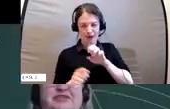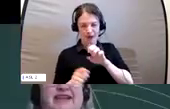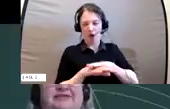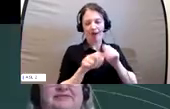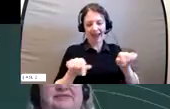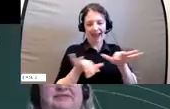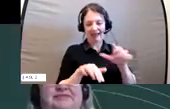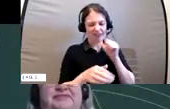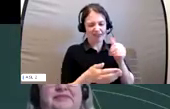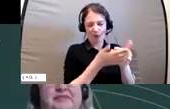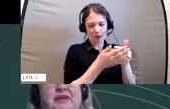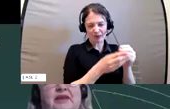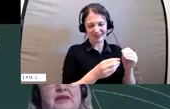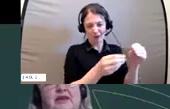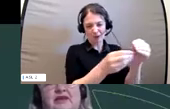Thanks, Marie.